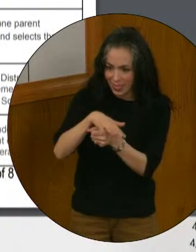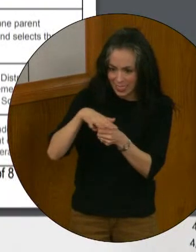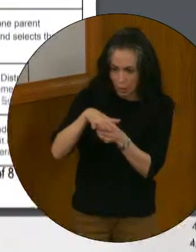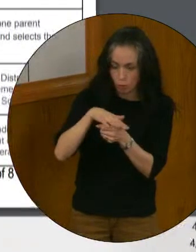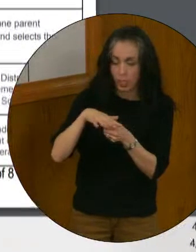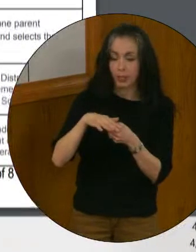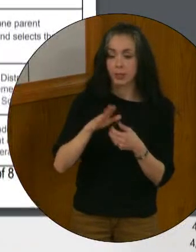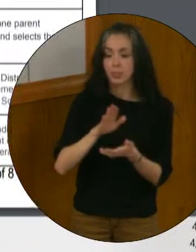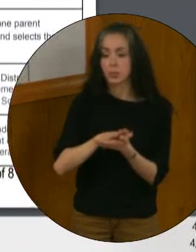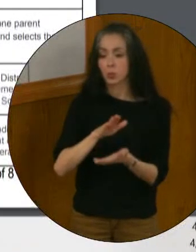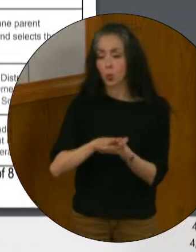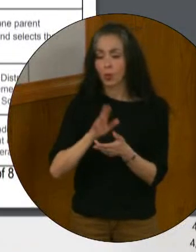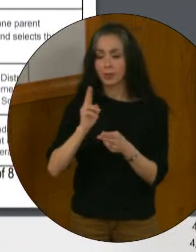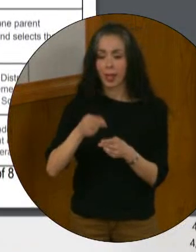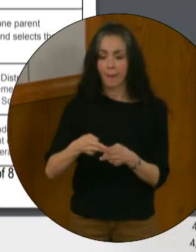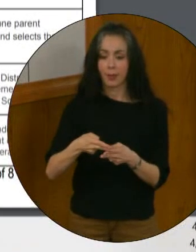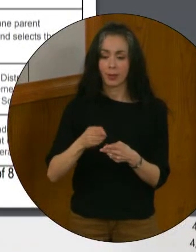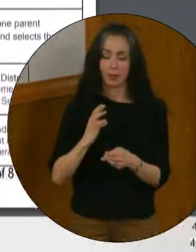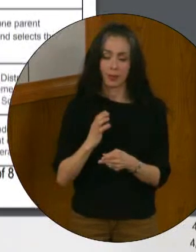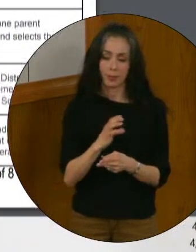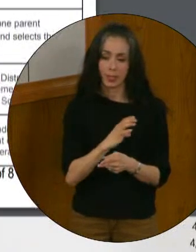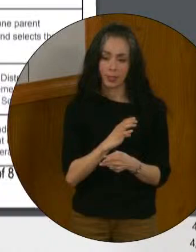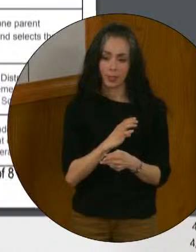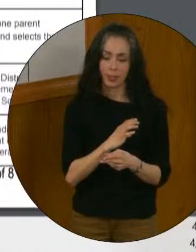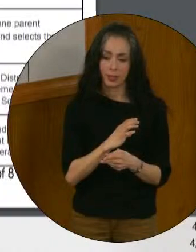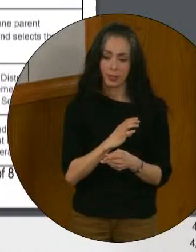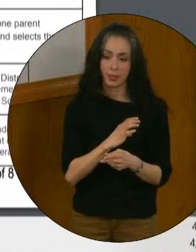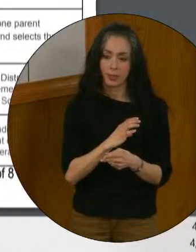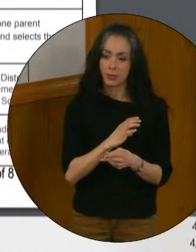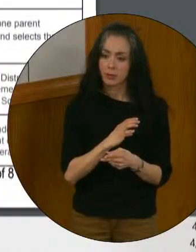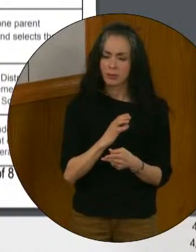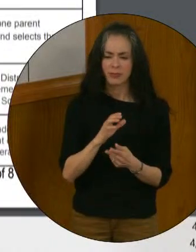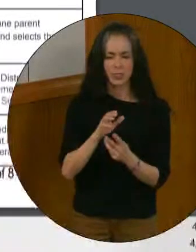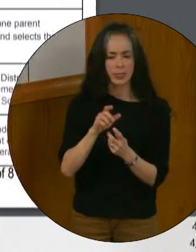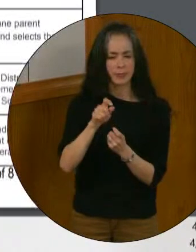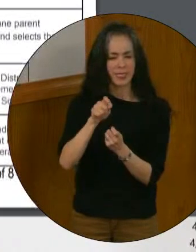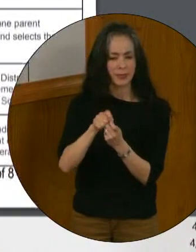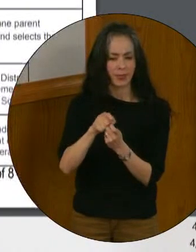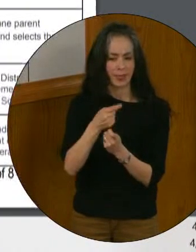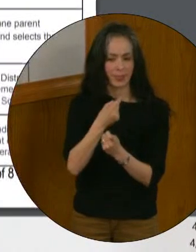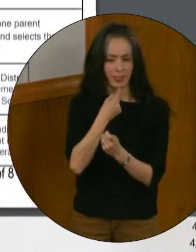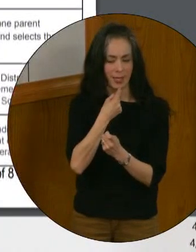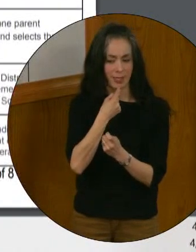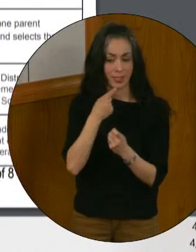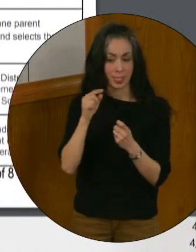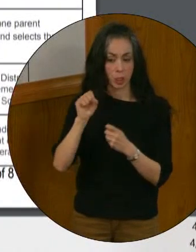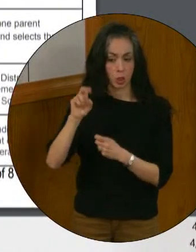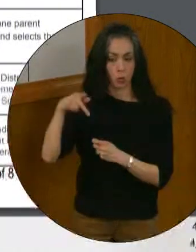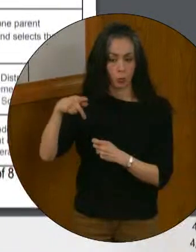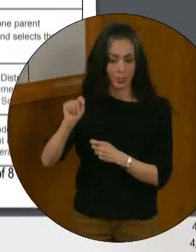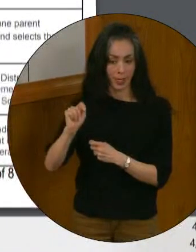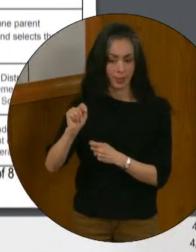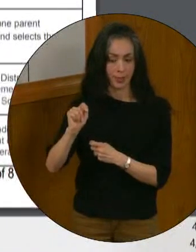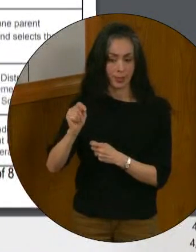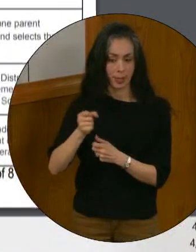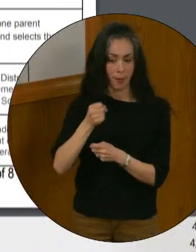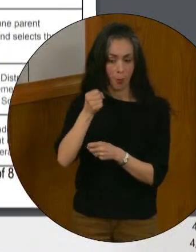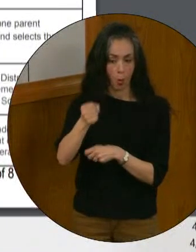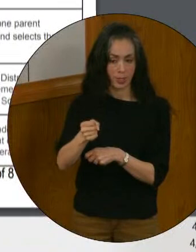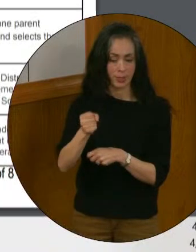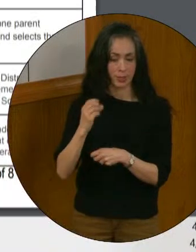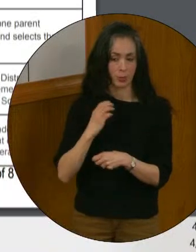The School Naming Committee, this very specifically says the superintendent appoints 5 community